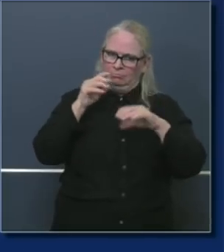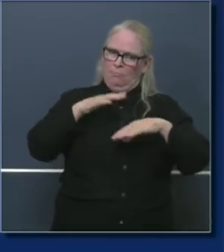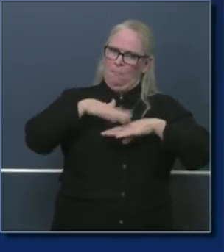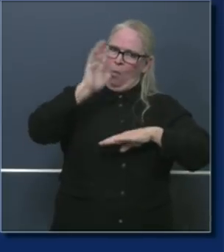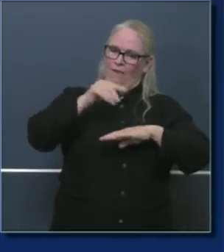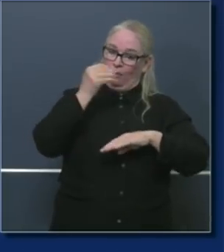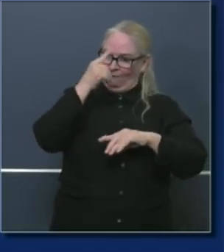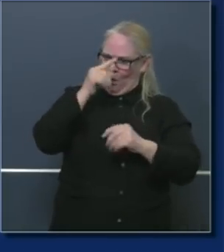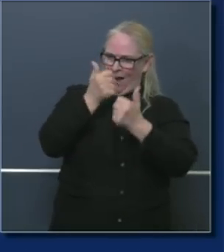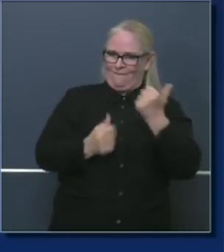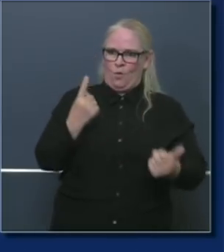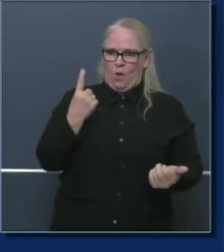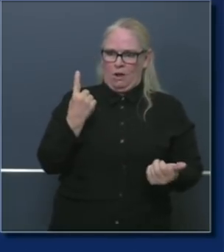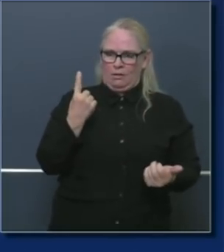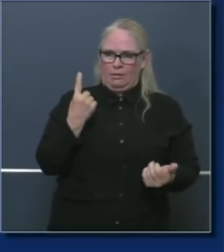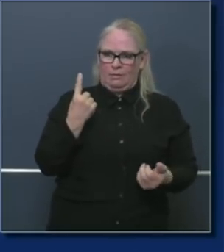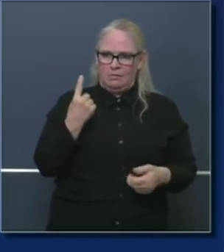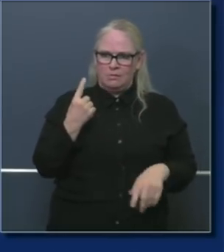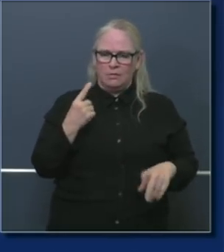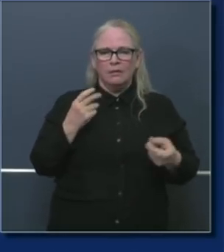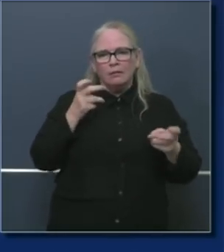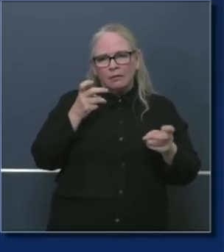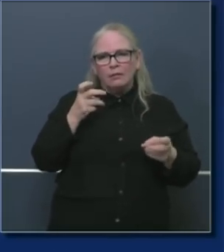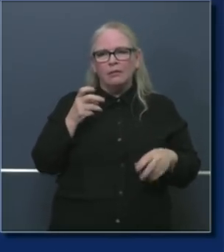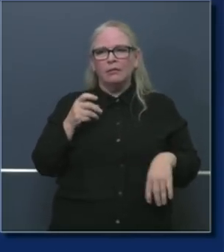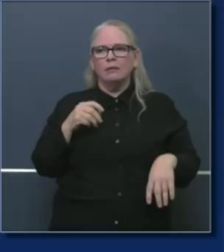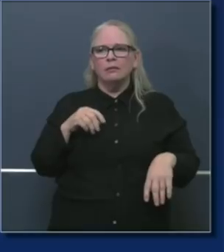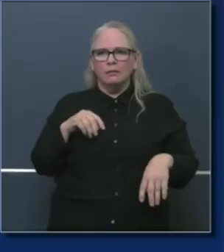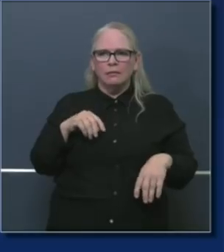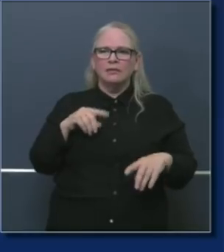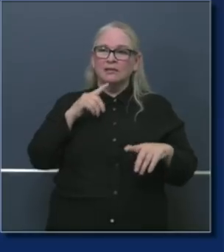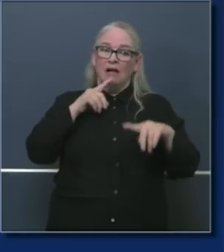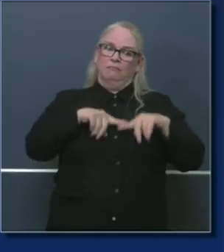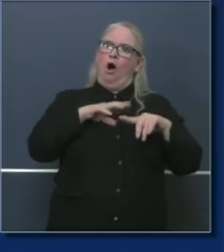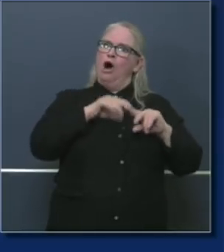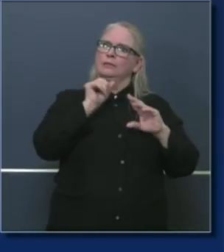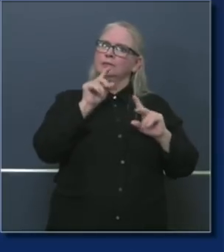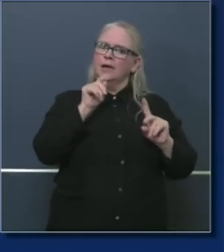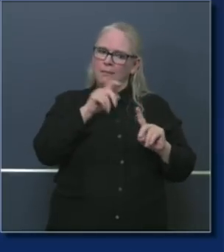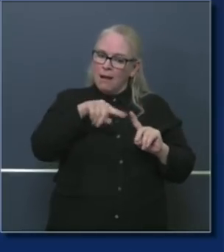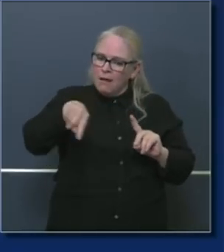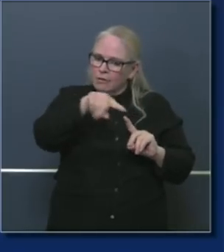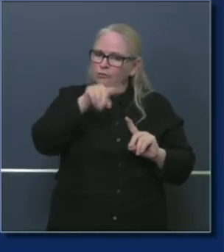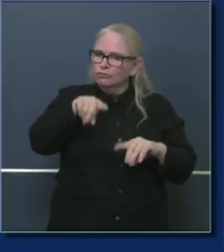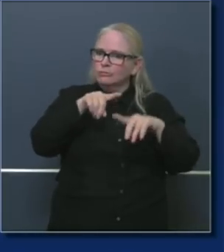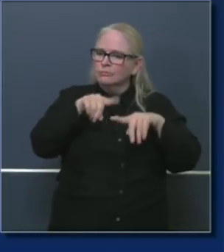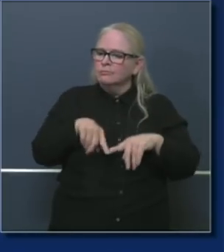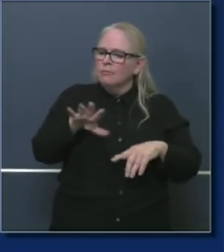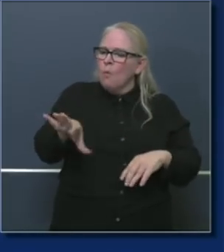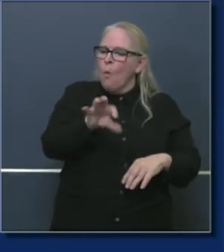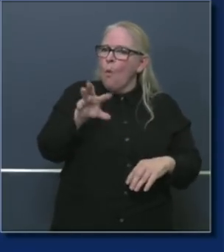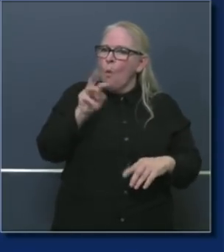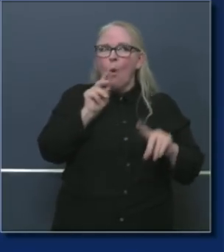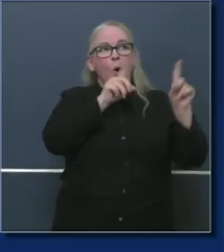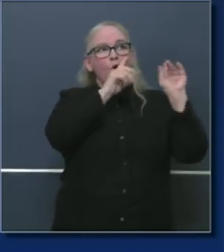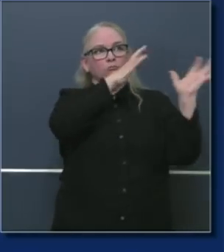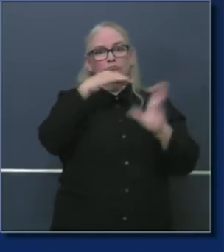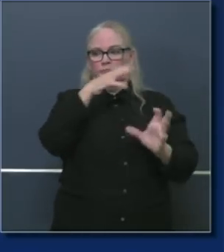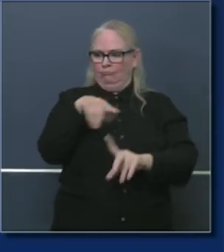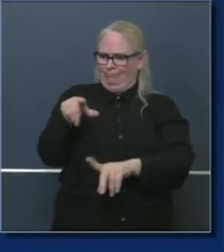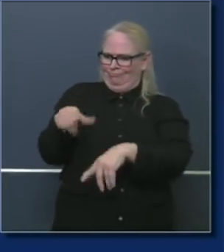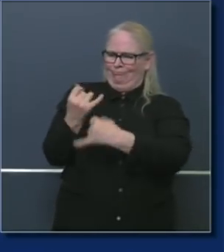an ability to order additional PPE from suppliers when that 14 days is running low.